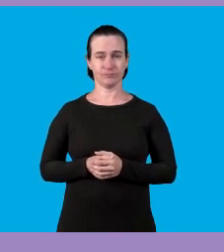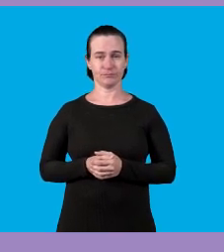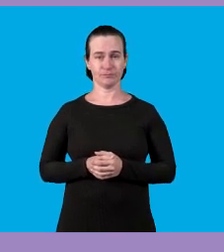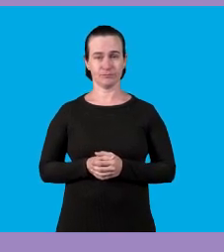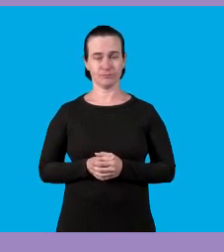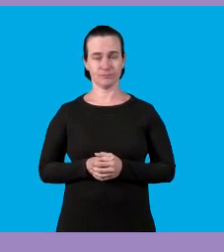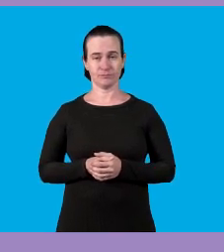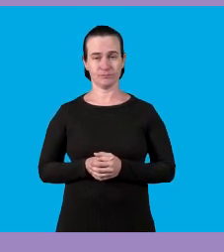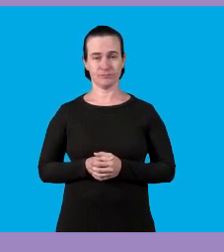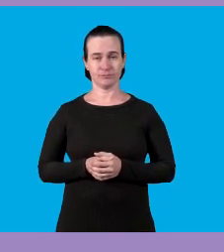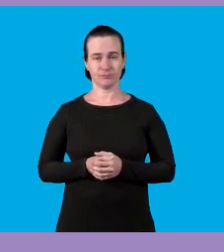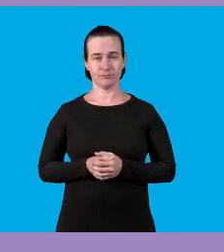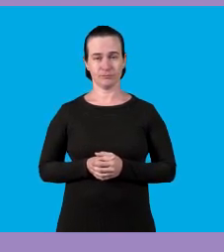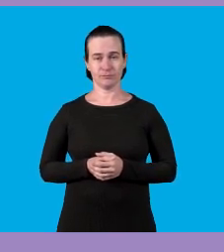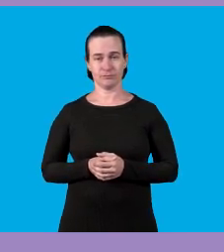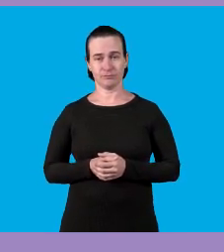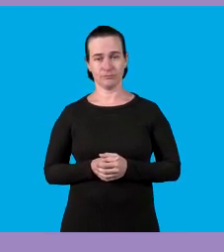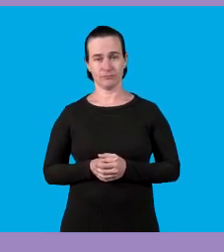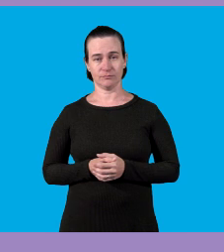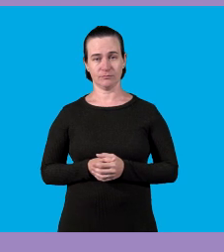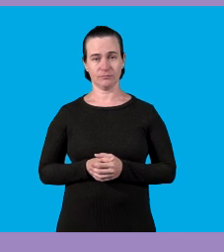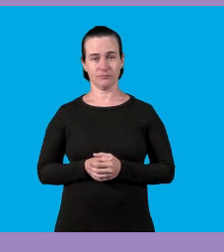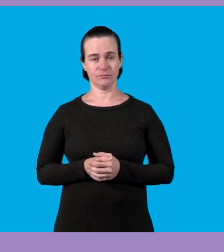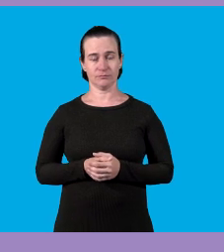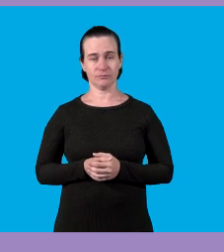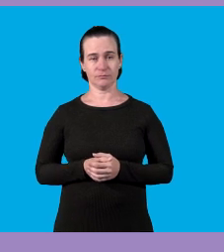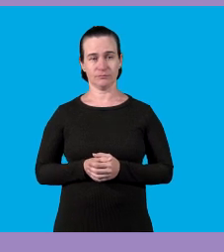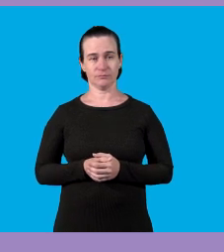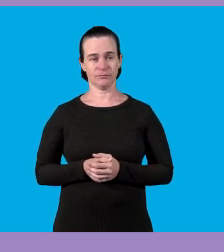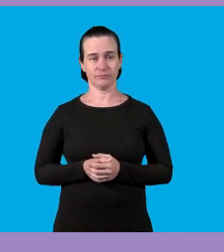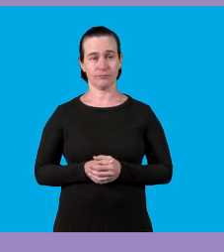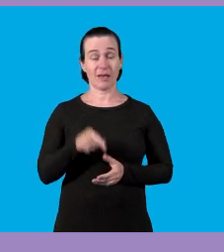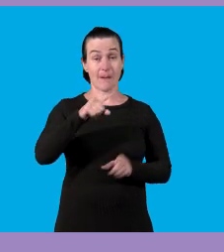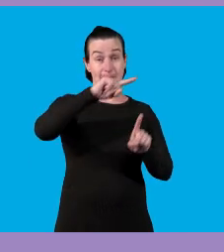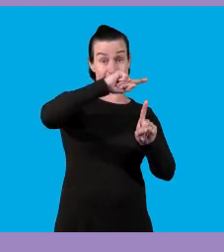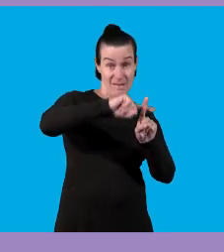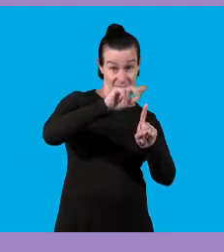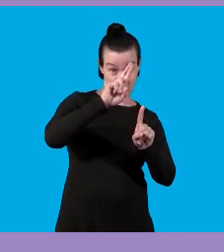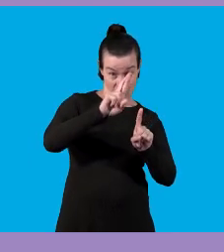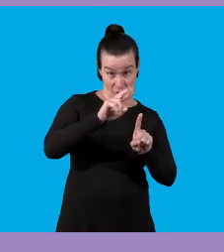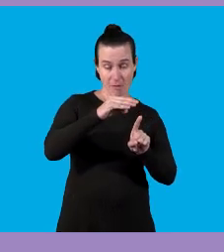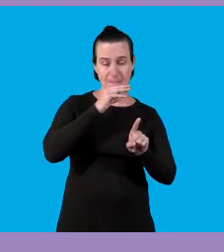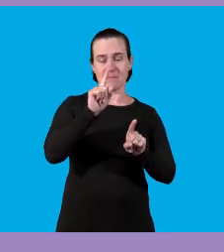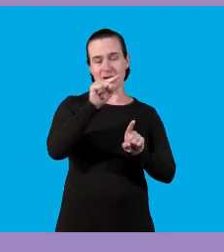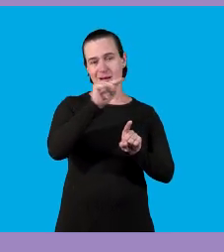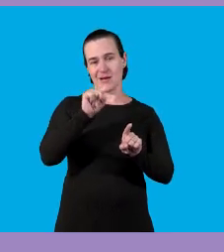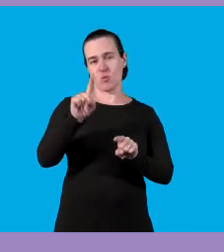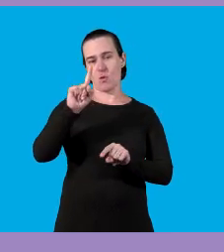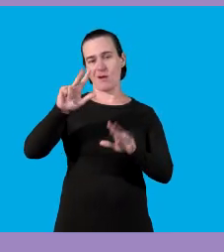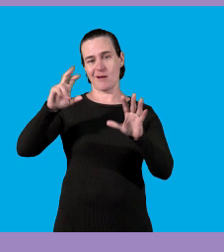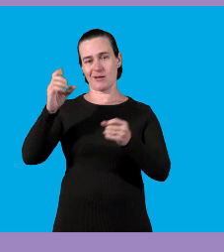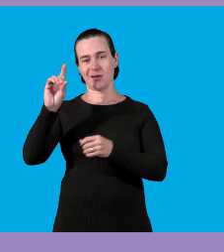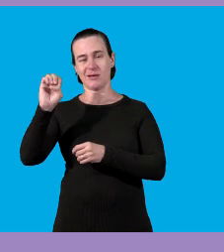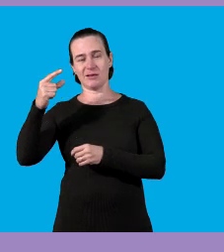118 degrees plus angle R, which equals to 180. And then to isolate R